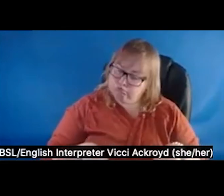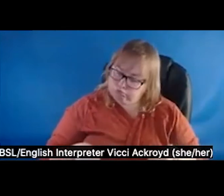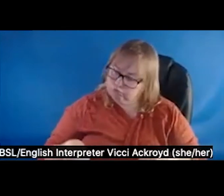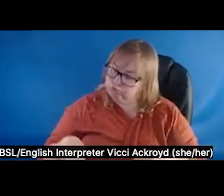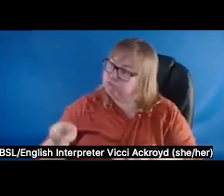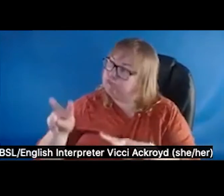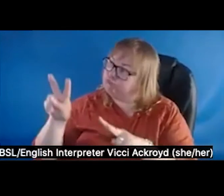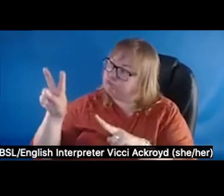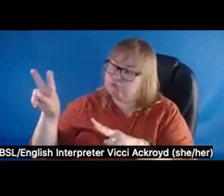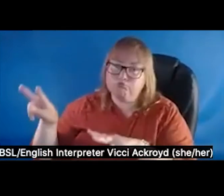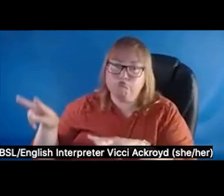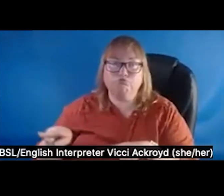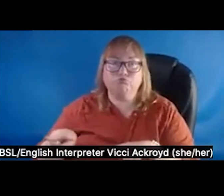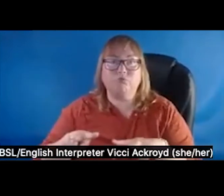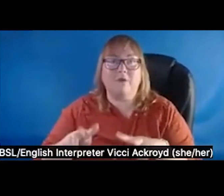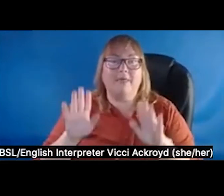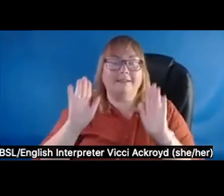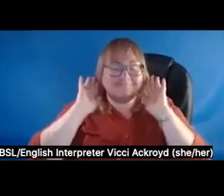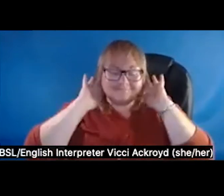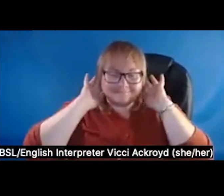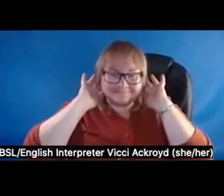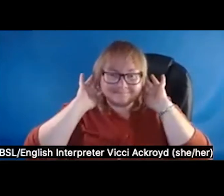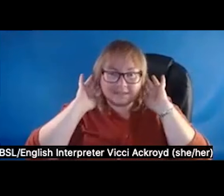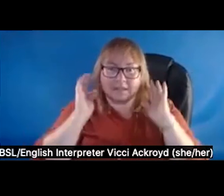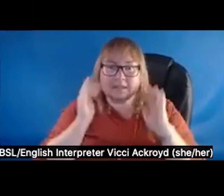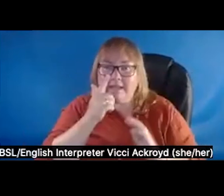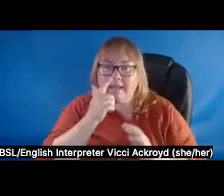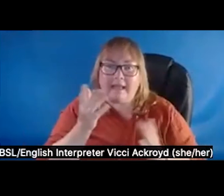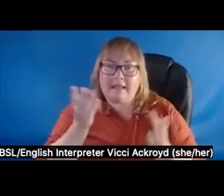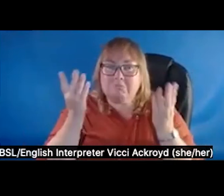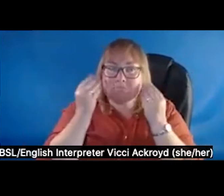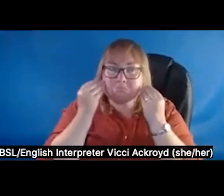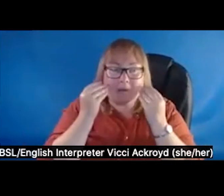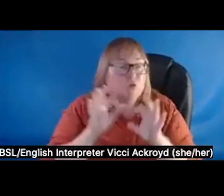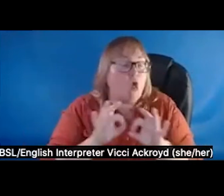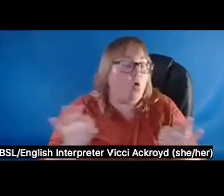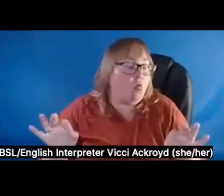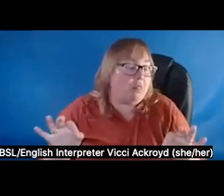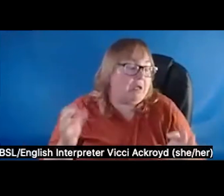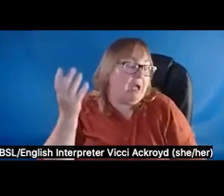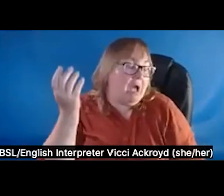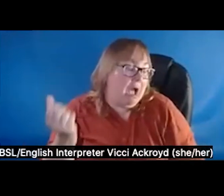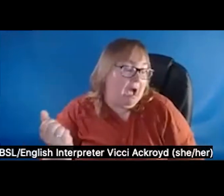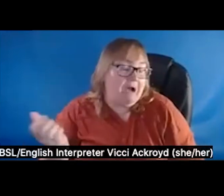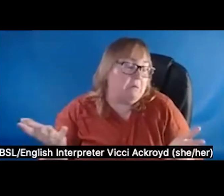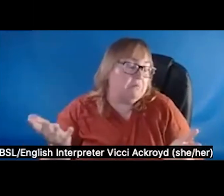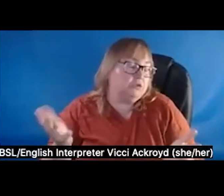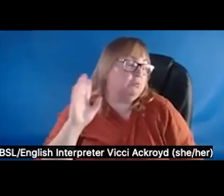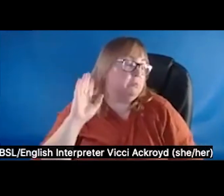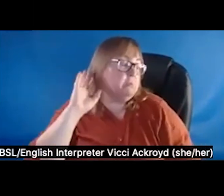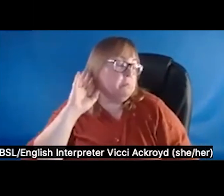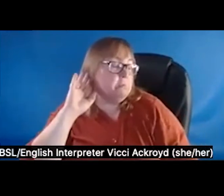And then we'll bring it to our sound. What sounds you can hear, even if it's nothing, just kind of bring your attention